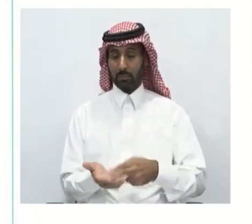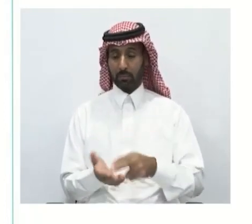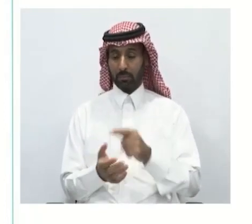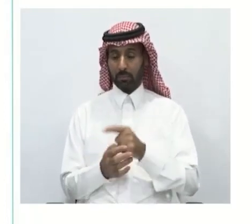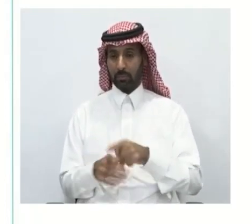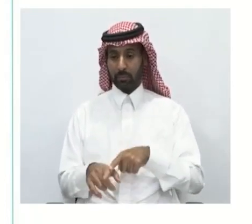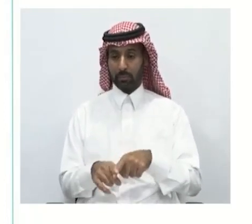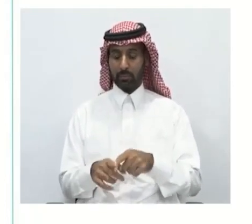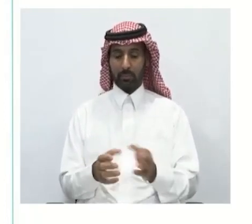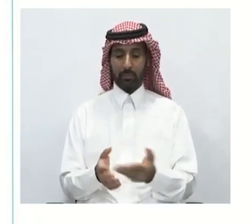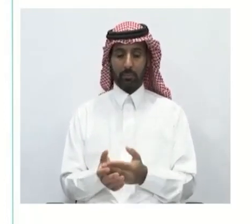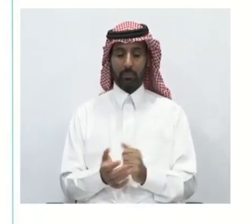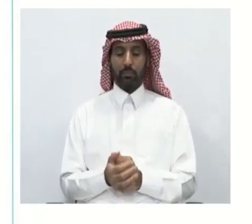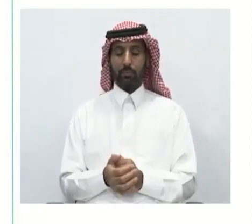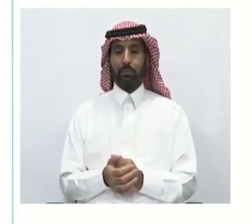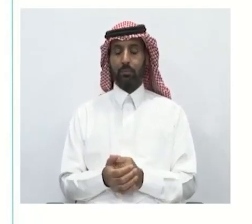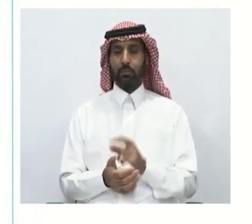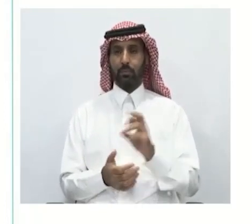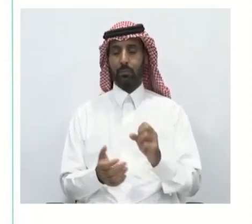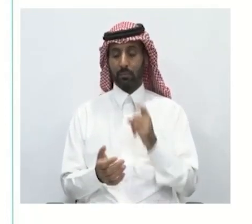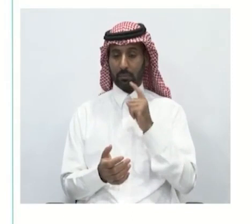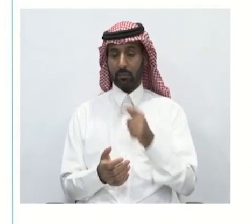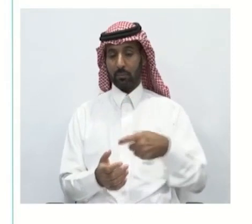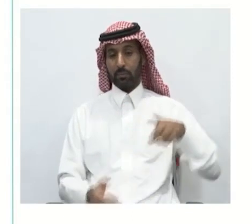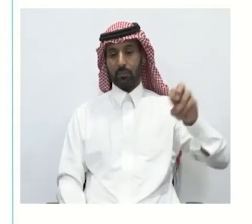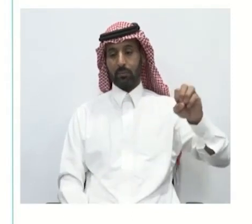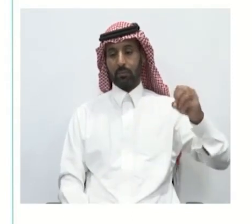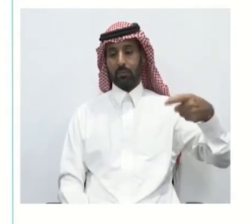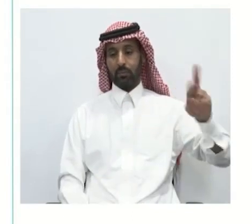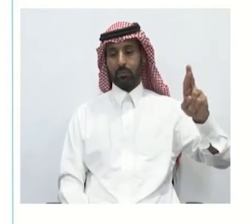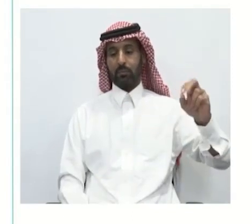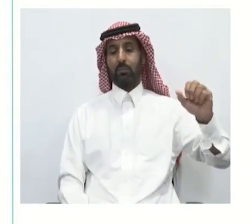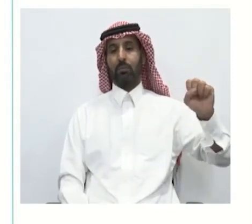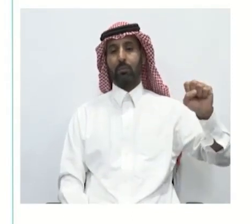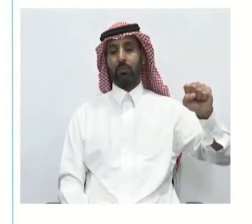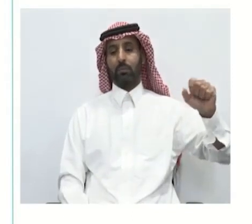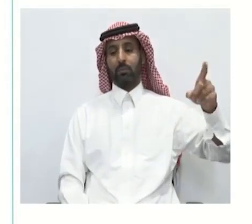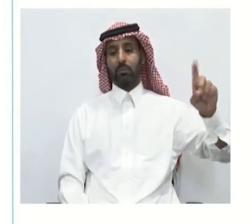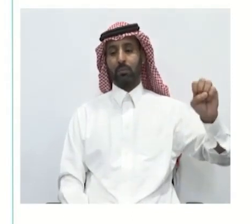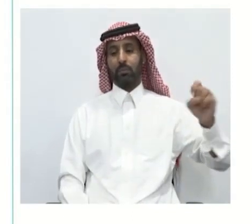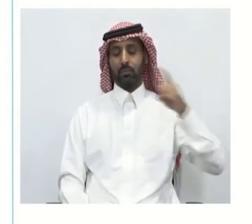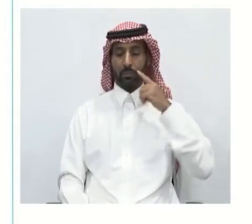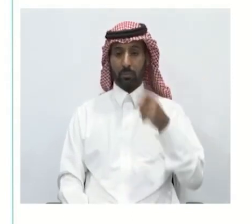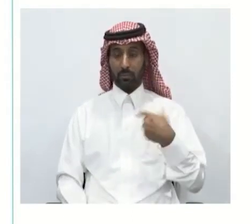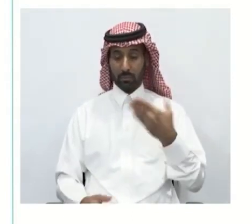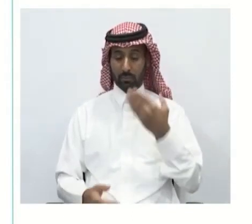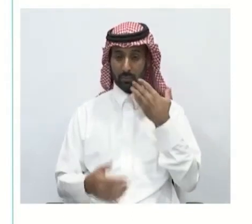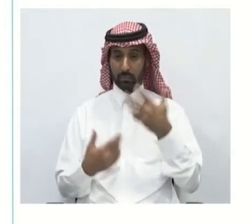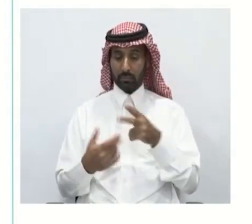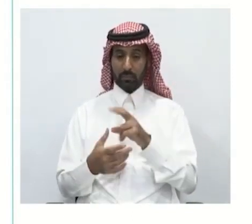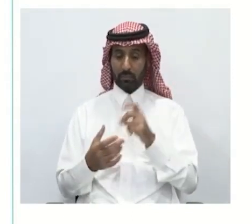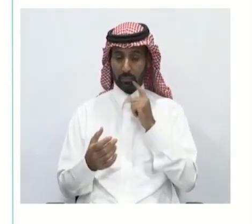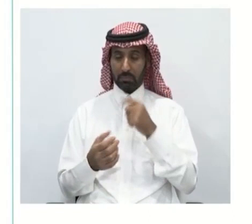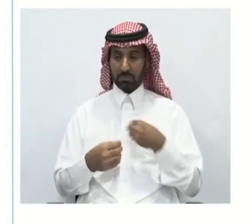gold.com subject the hotel dear said I hope all is well your end the hotel